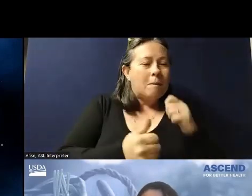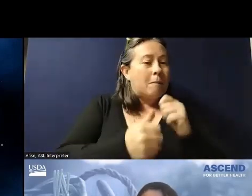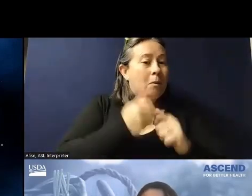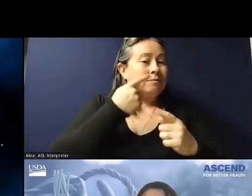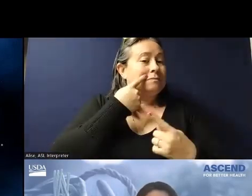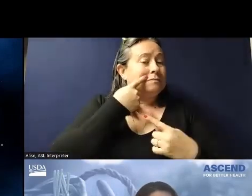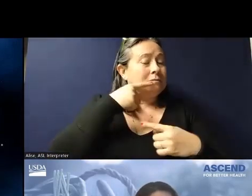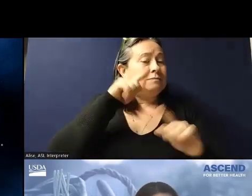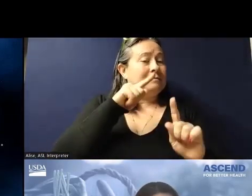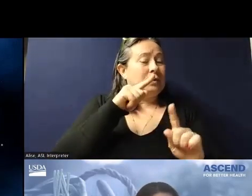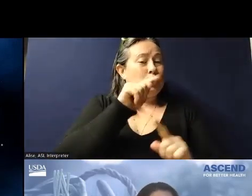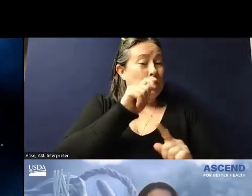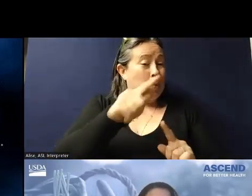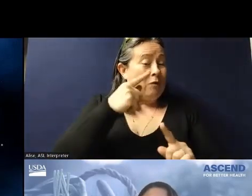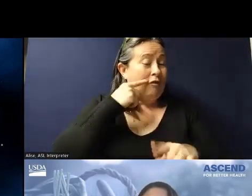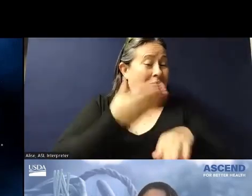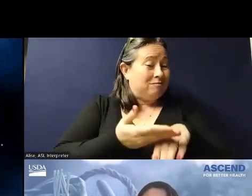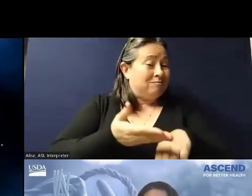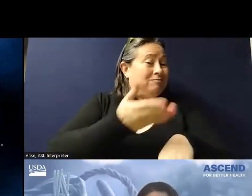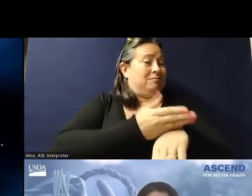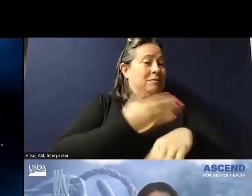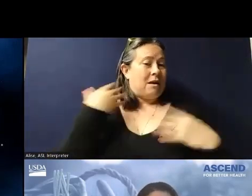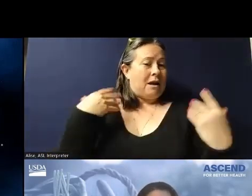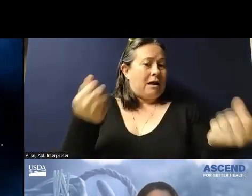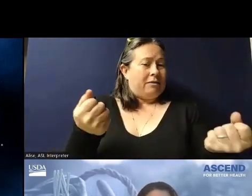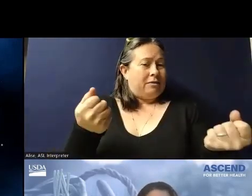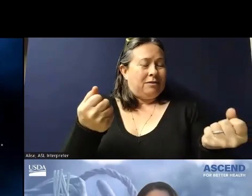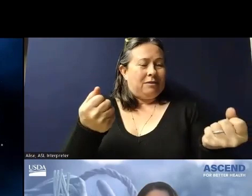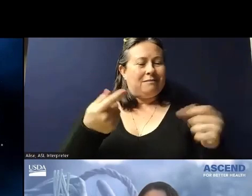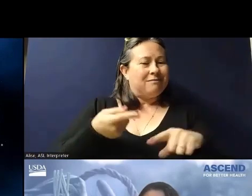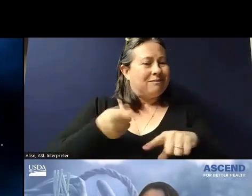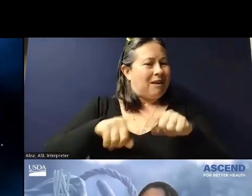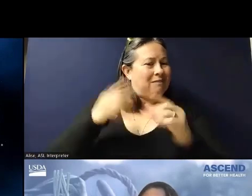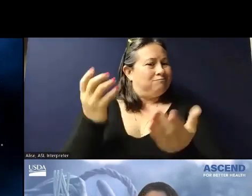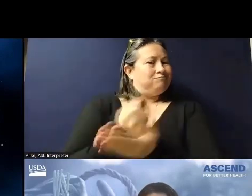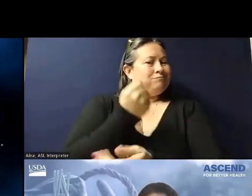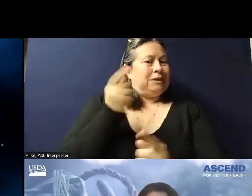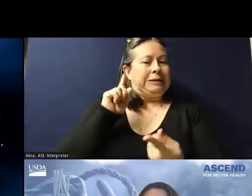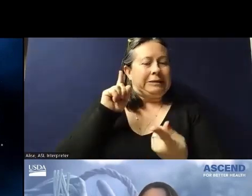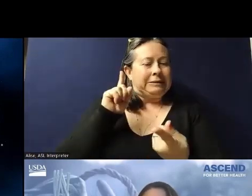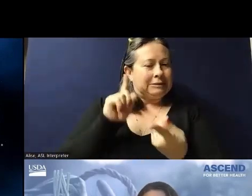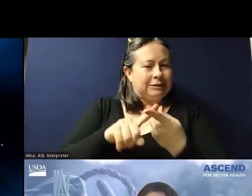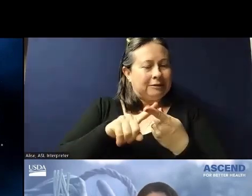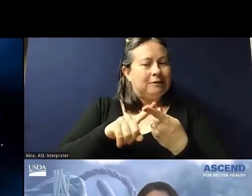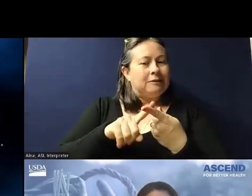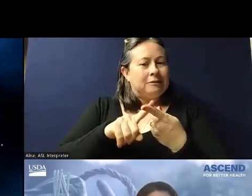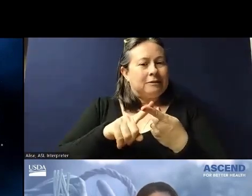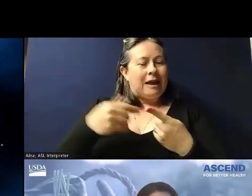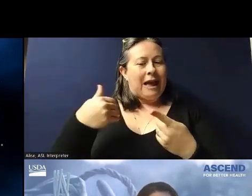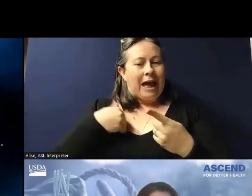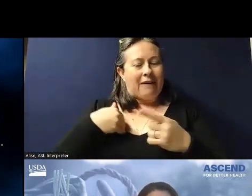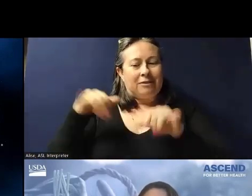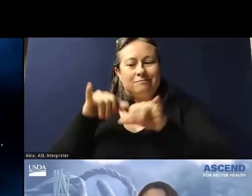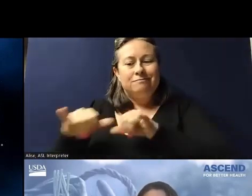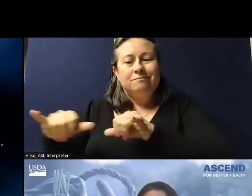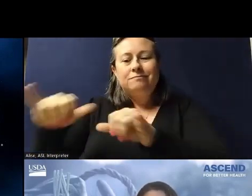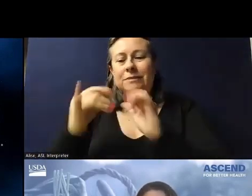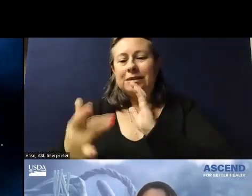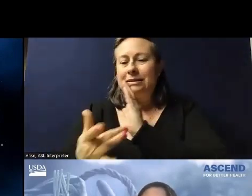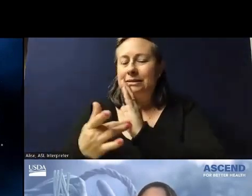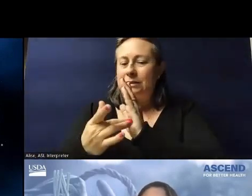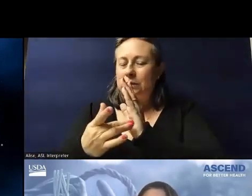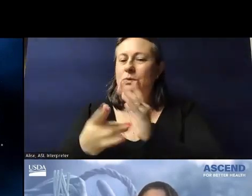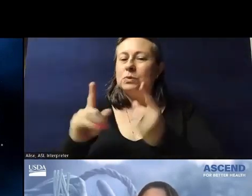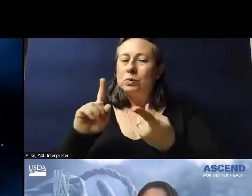tools for improving our health, will be out of reach until we can deploy robust and standardized technology to